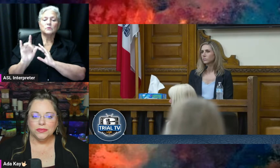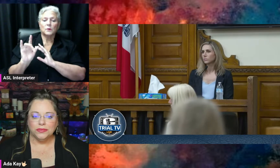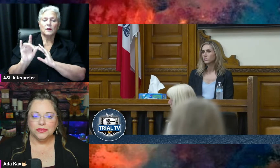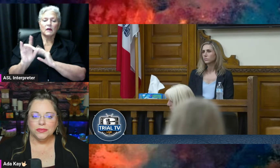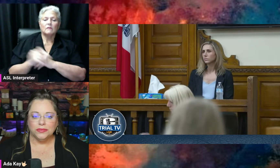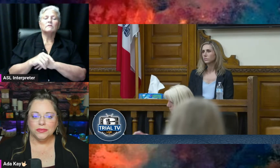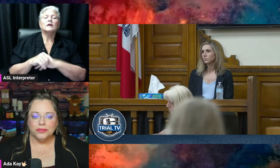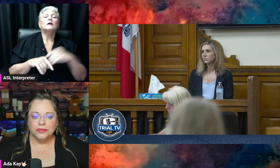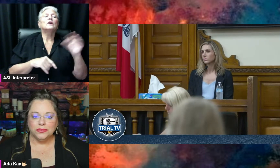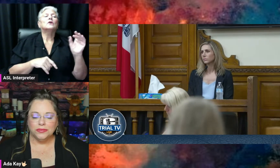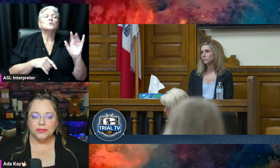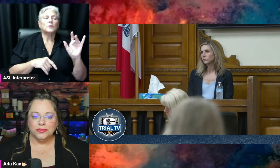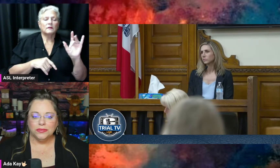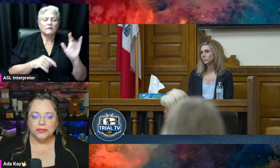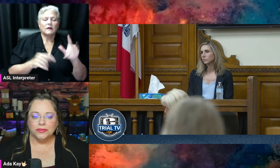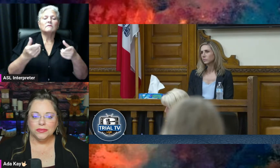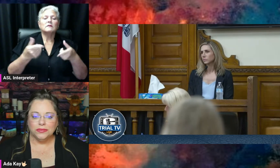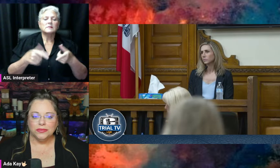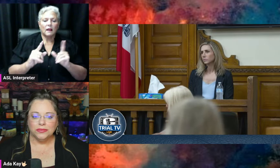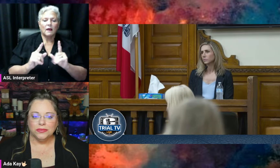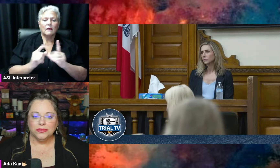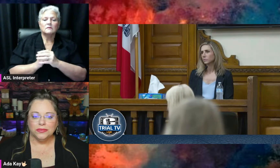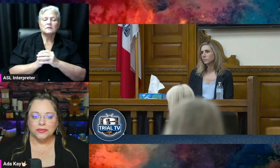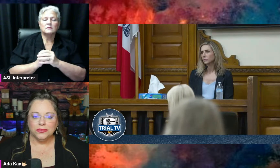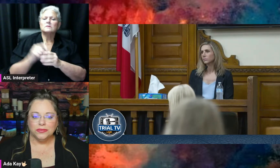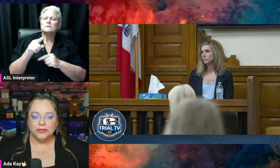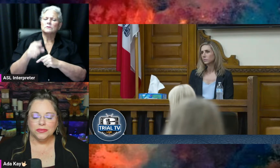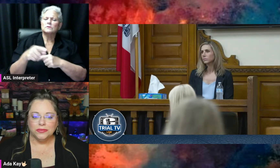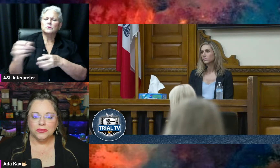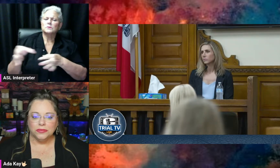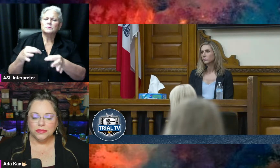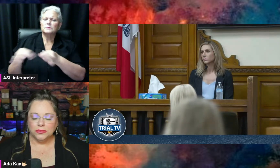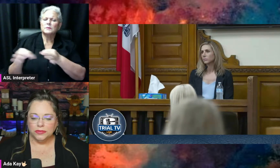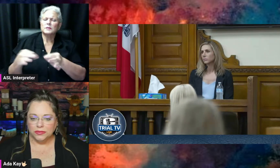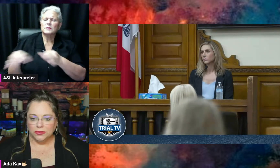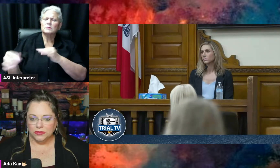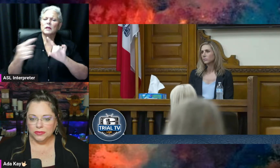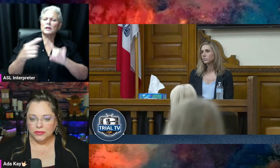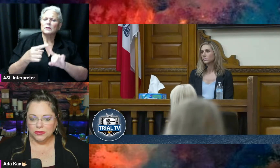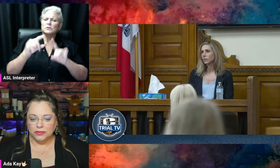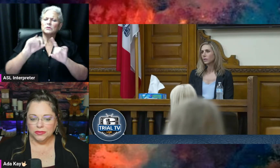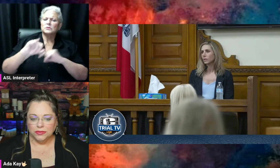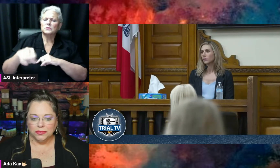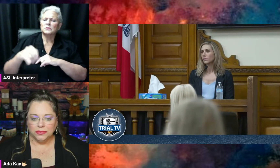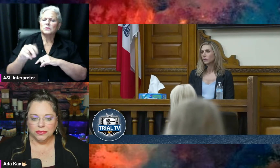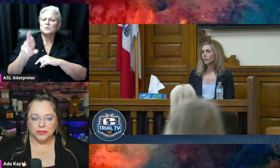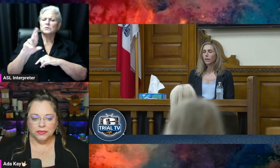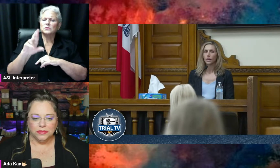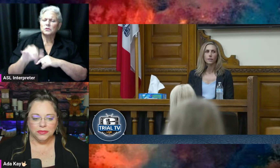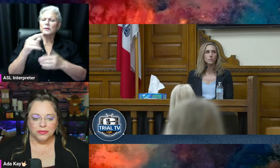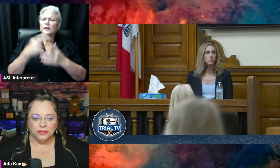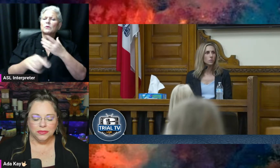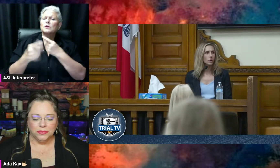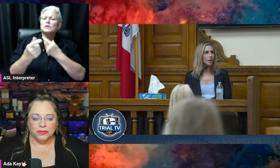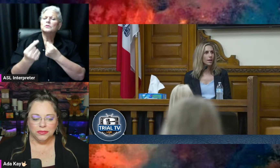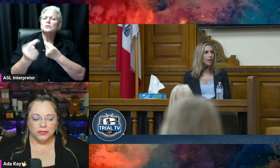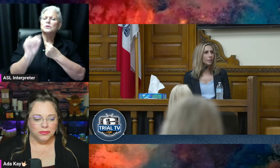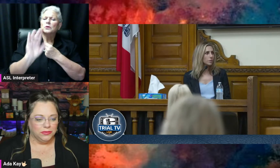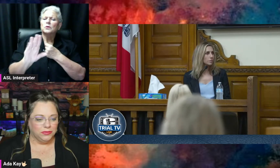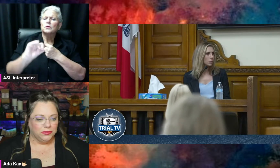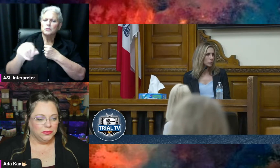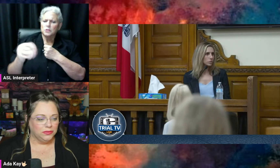admitted. Could you explain to the jury briefly just what it is you do in your job?